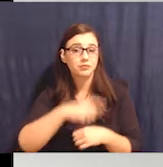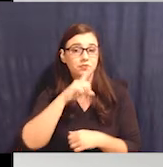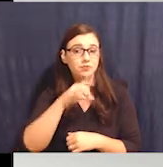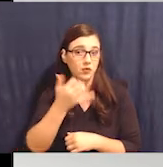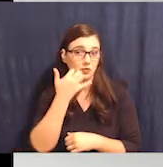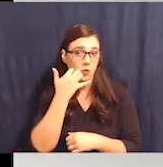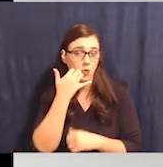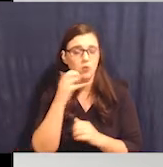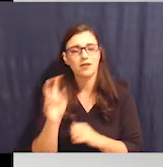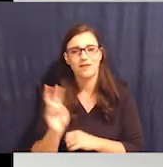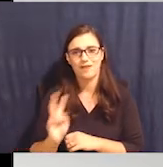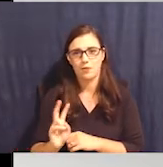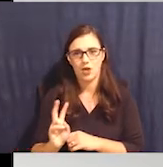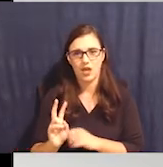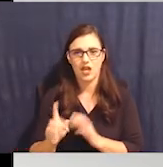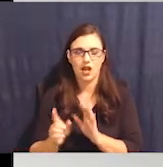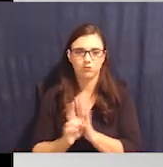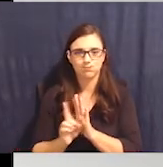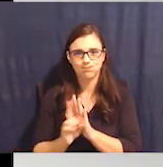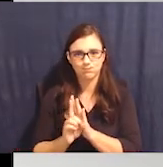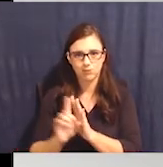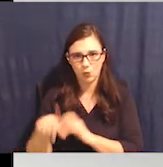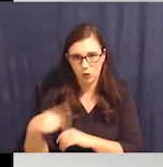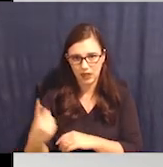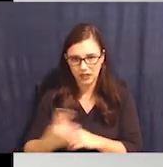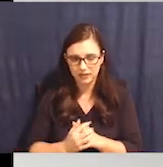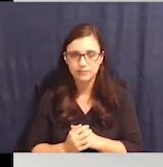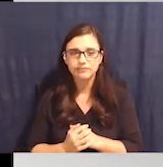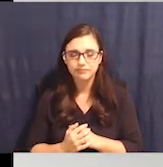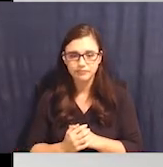Please place your phones on vibrate.